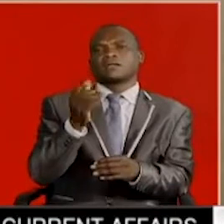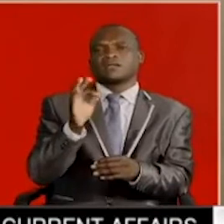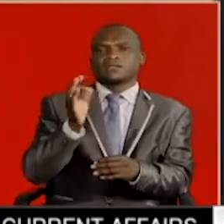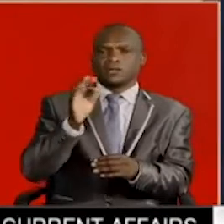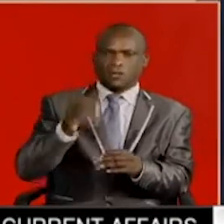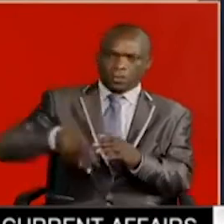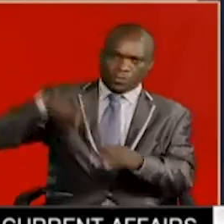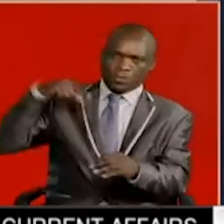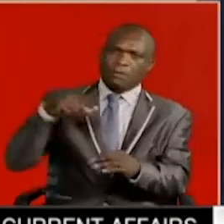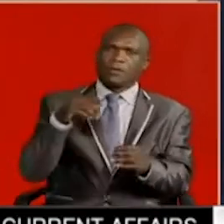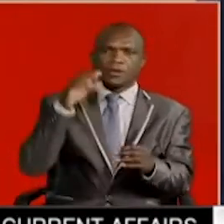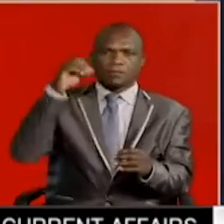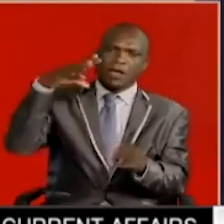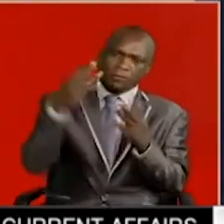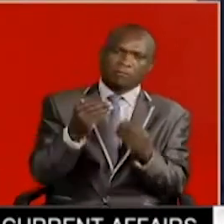There is